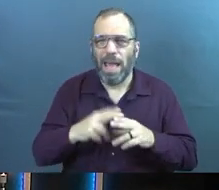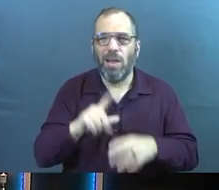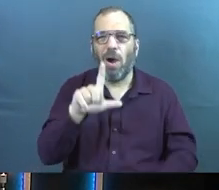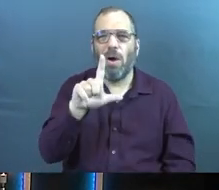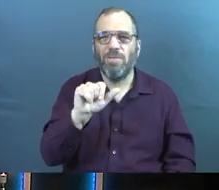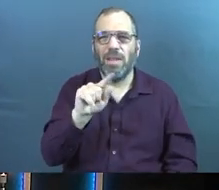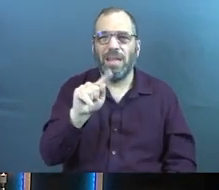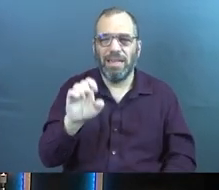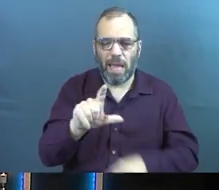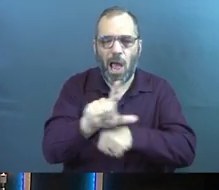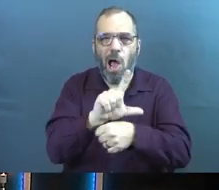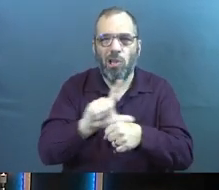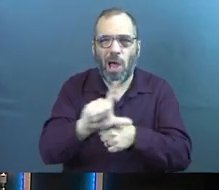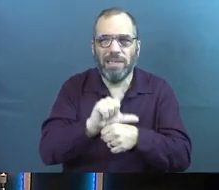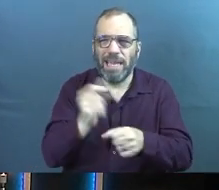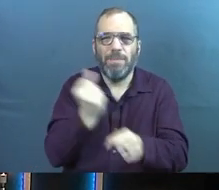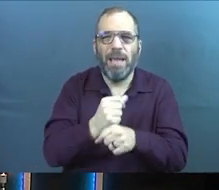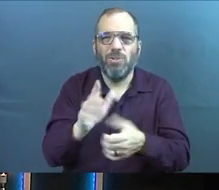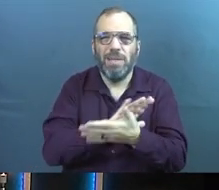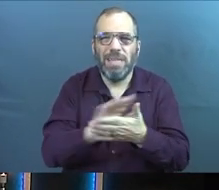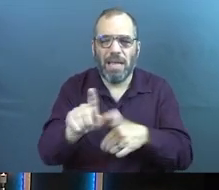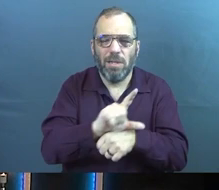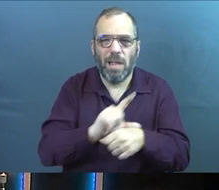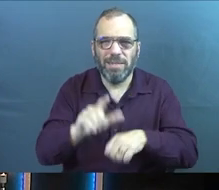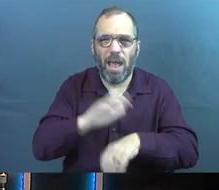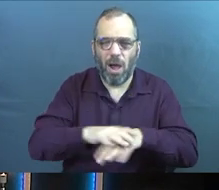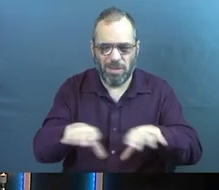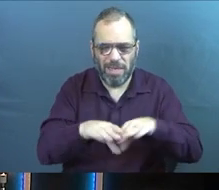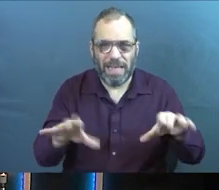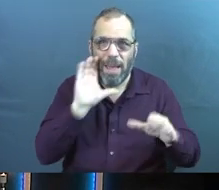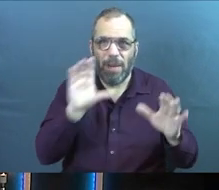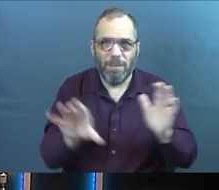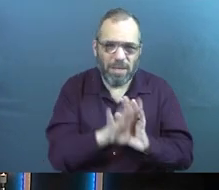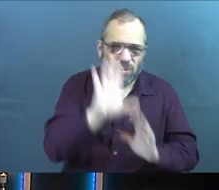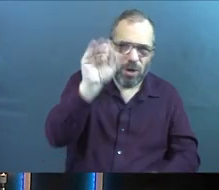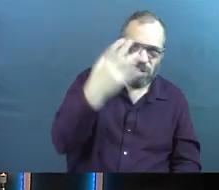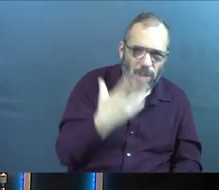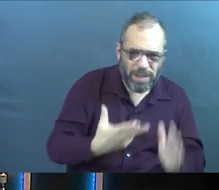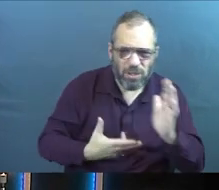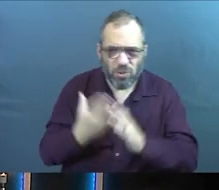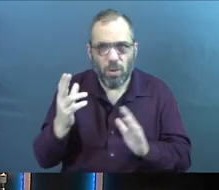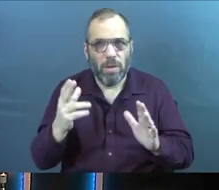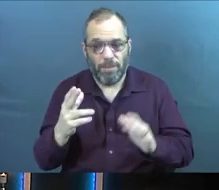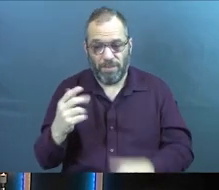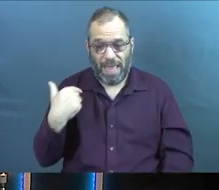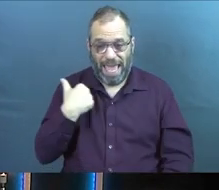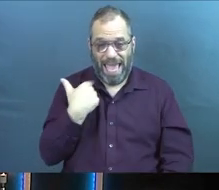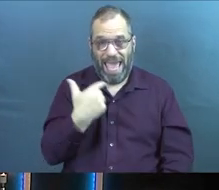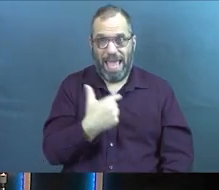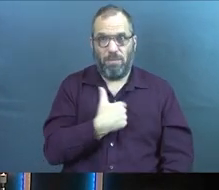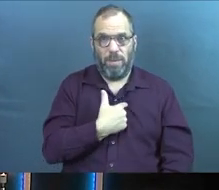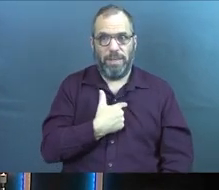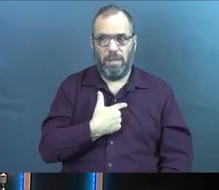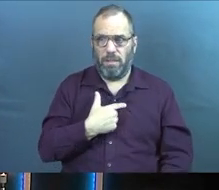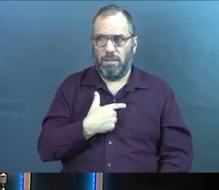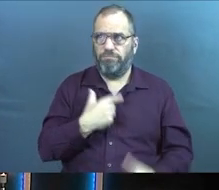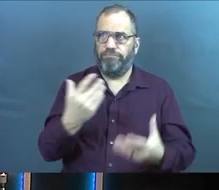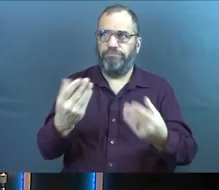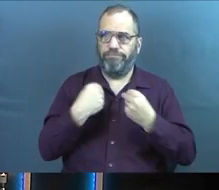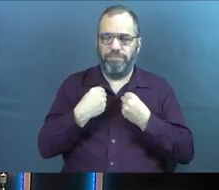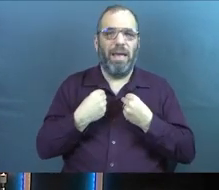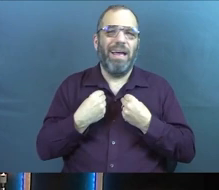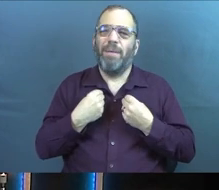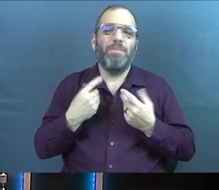is what I call it, right? Josh made you a nice latte on the stage, and it was this picture of grace and truth and how we are enabled, right?